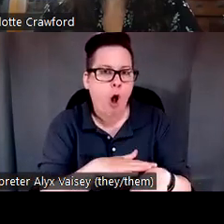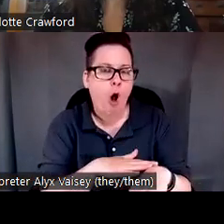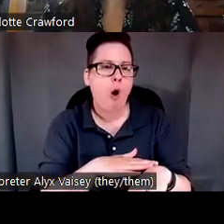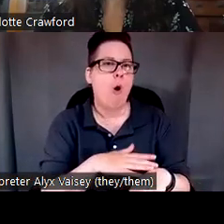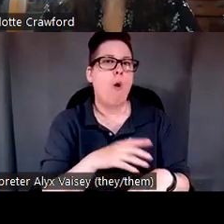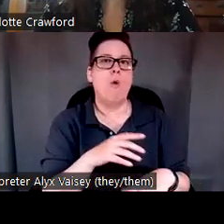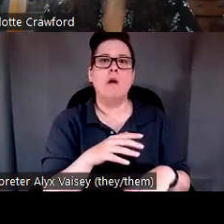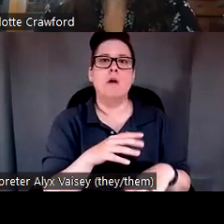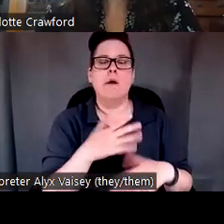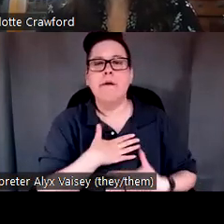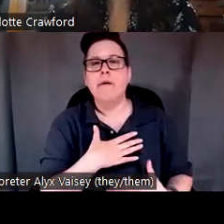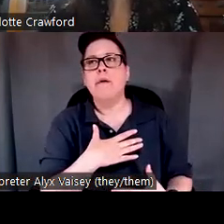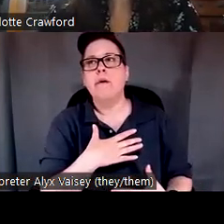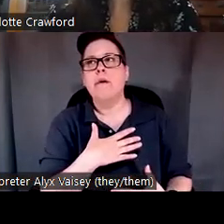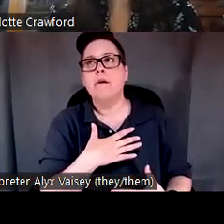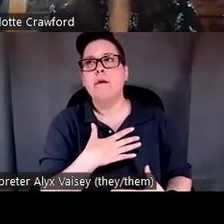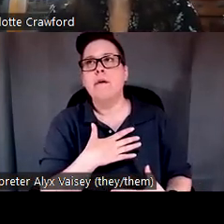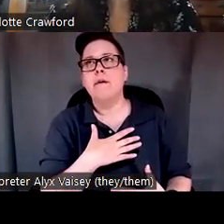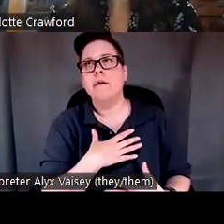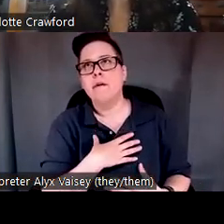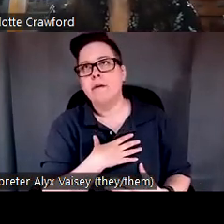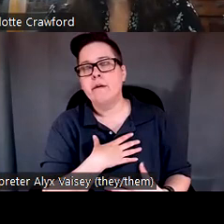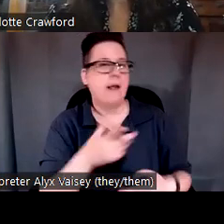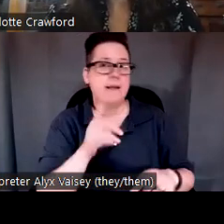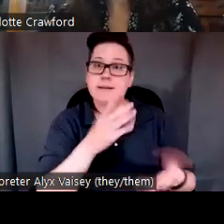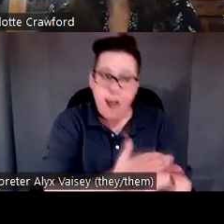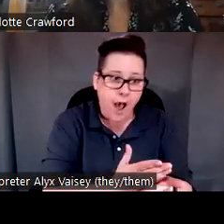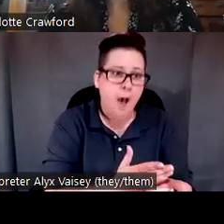has stopped. Snoring, gasping,